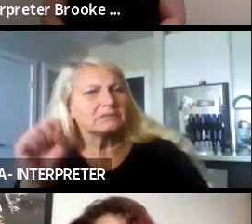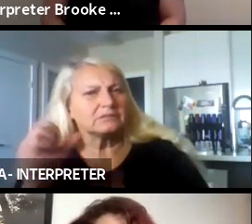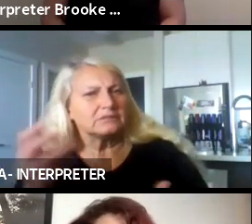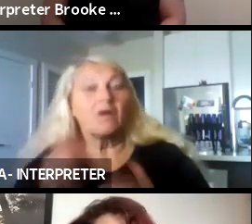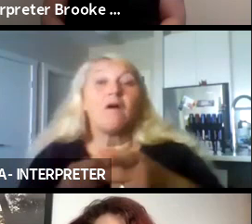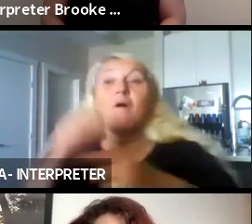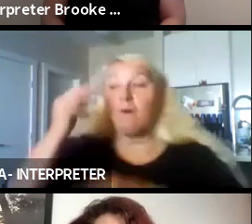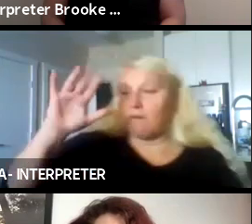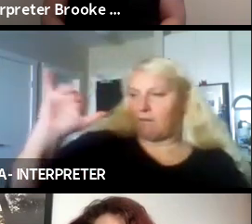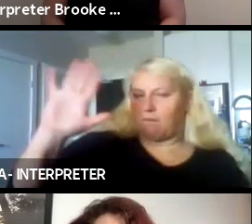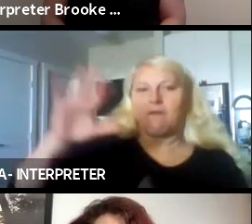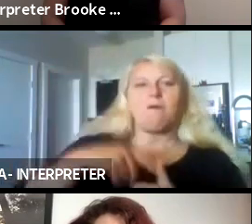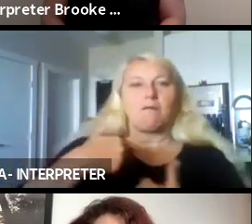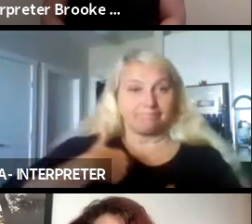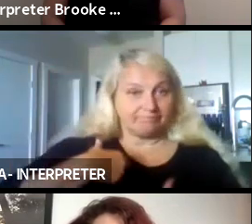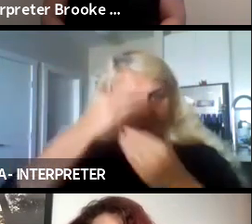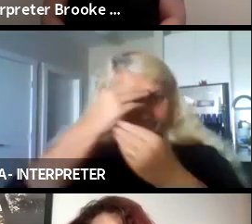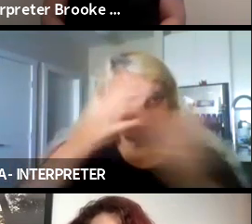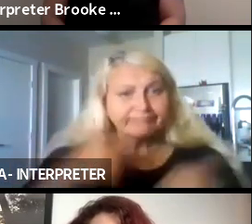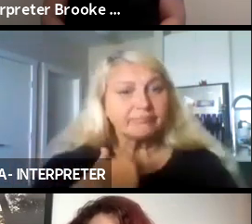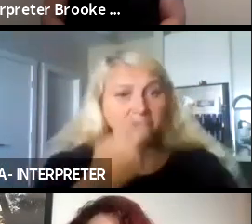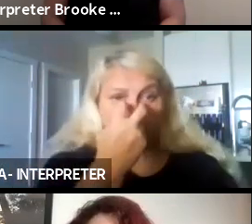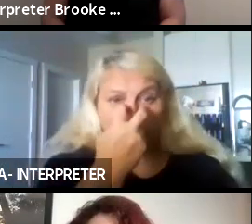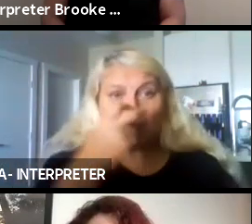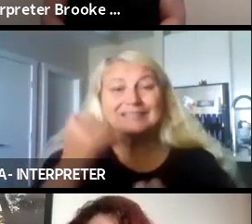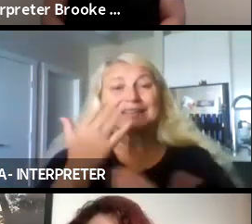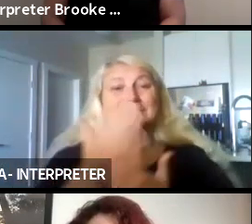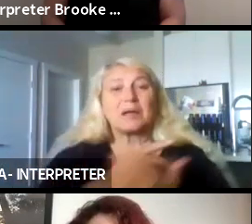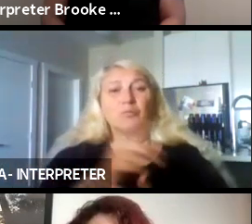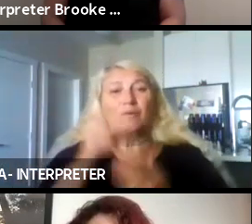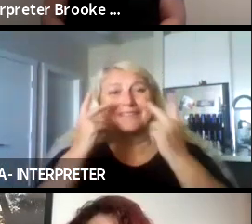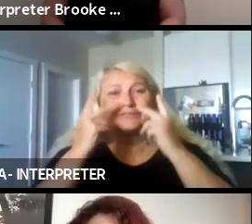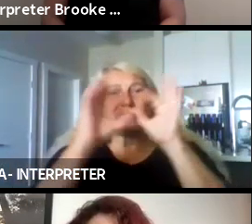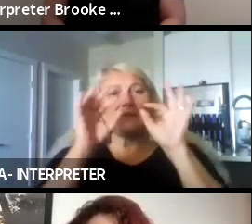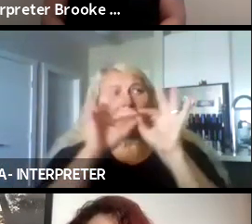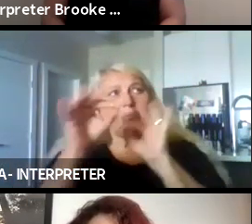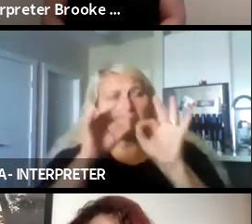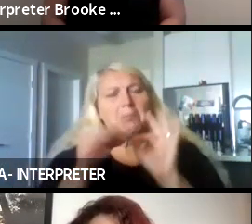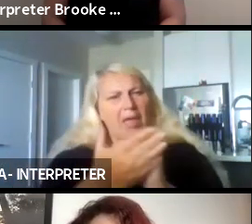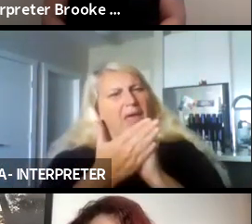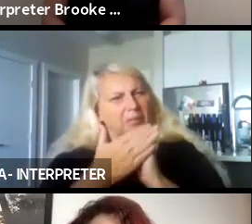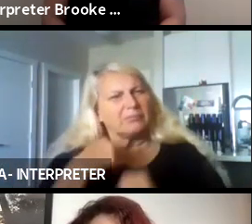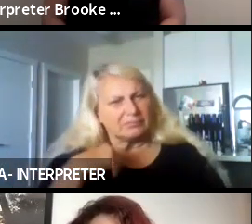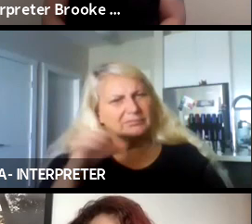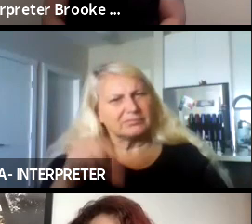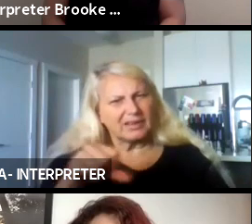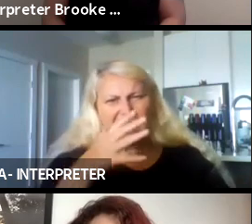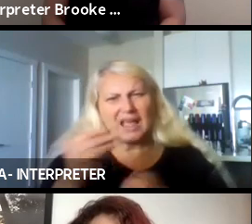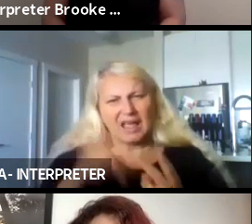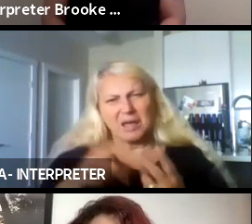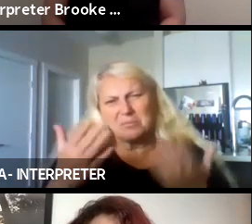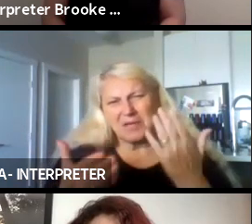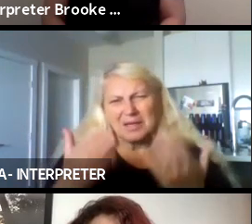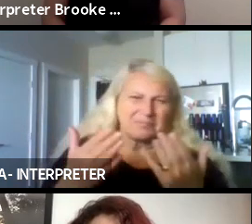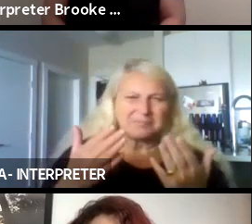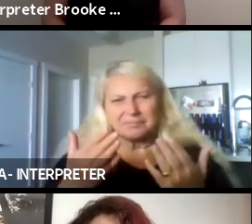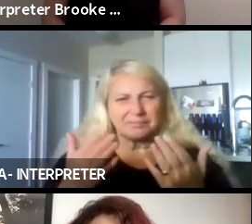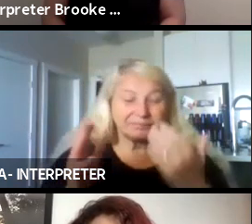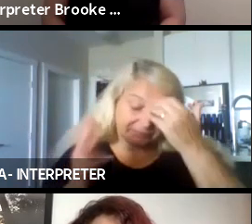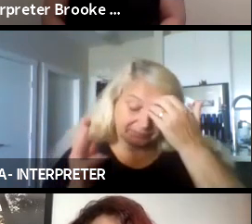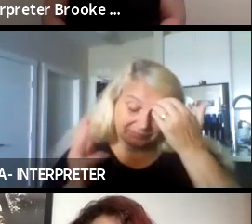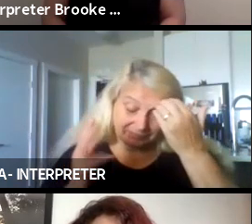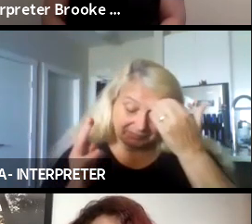am blind. So some of these visual descriptions are helpful for me. I also, and maybe this will be part